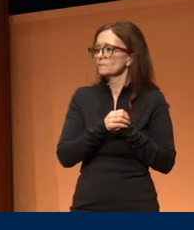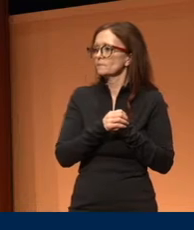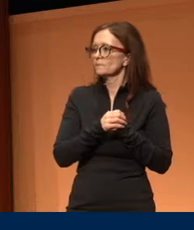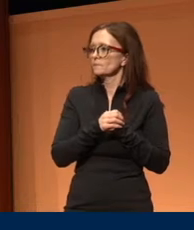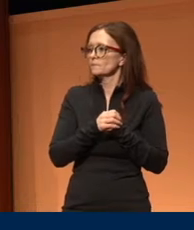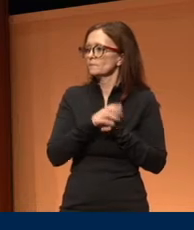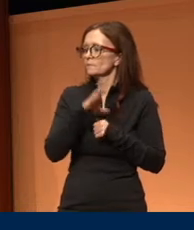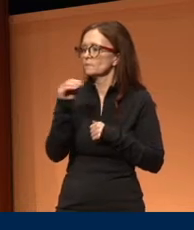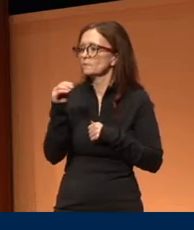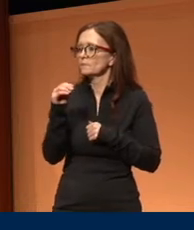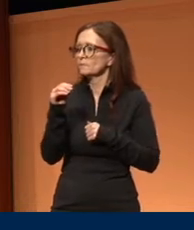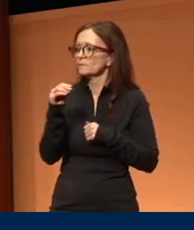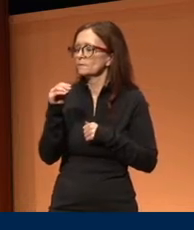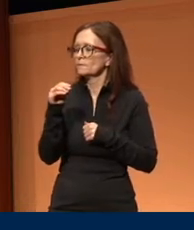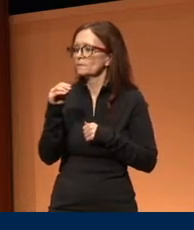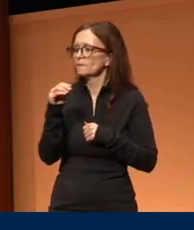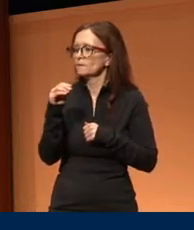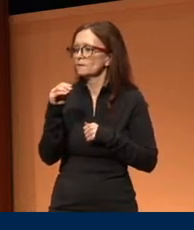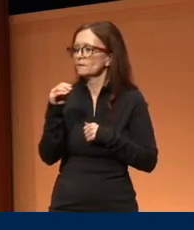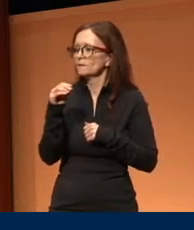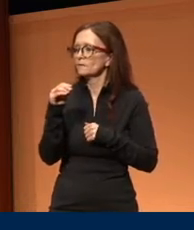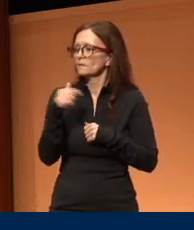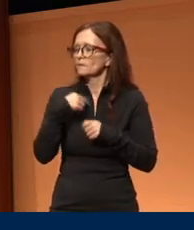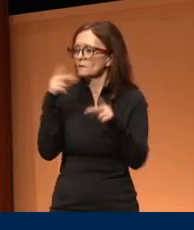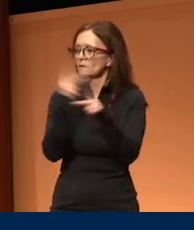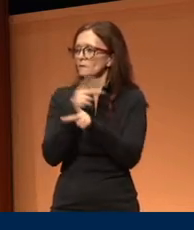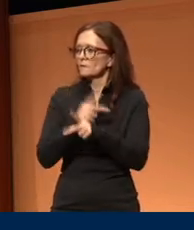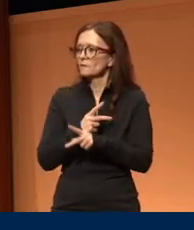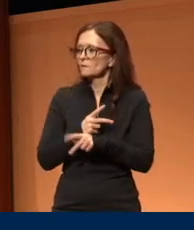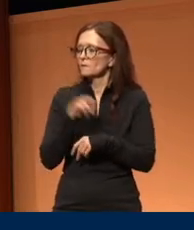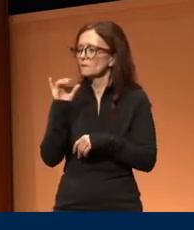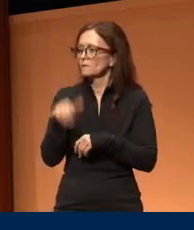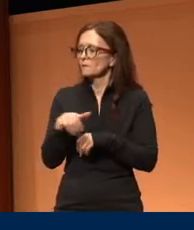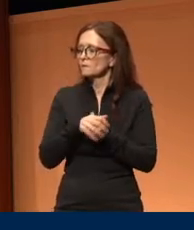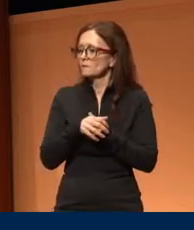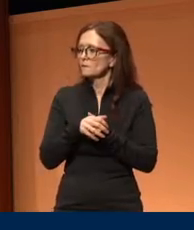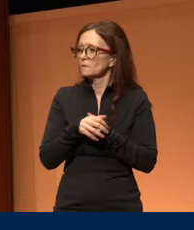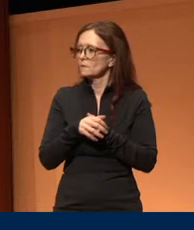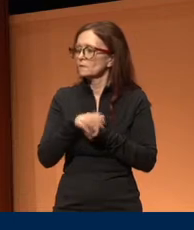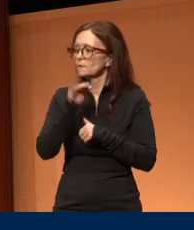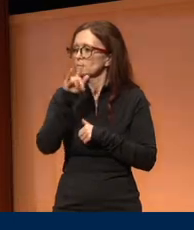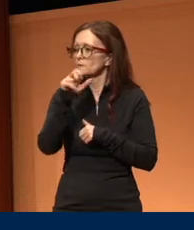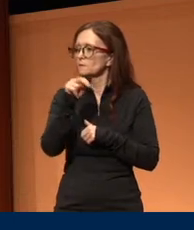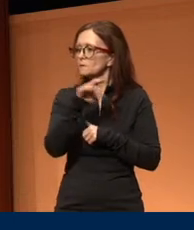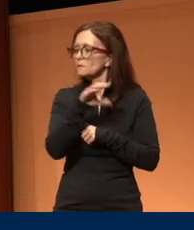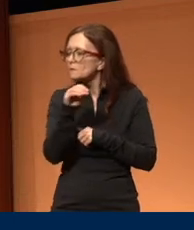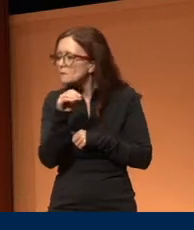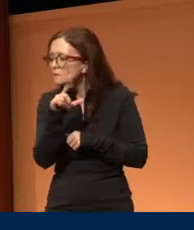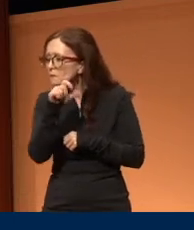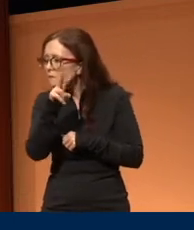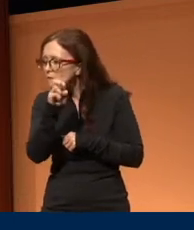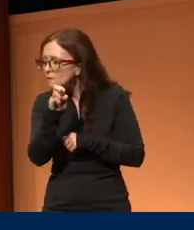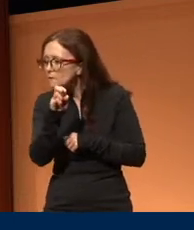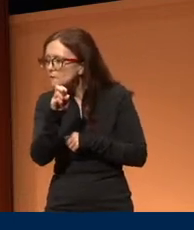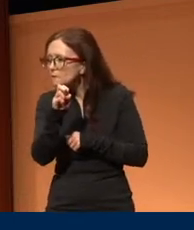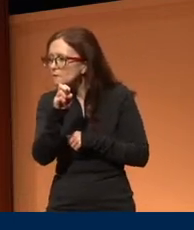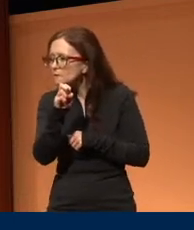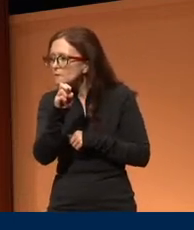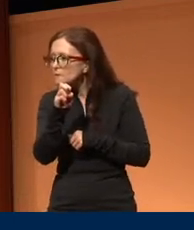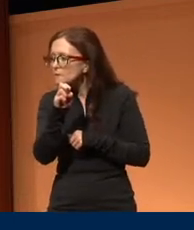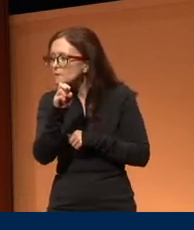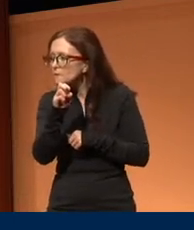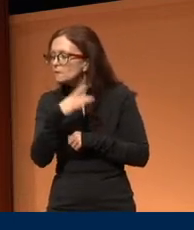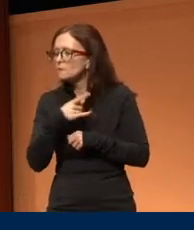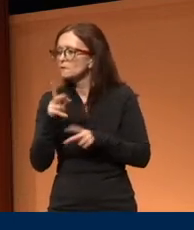whereas Arendt cannot. But then I figure out that, you know, Baldwin can say like love white people, but